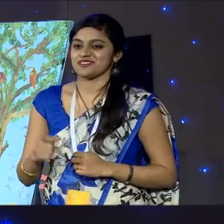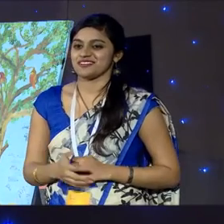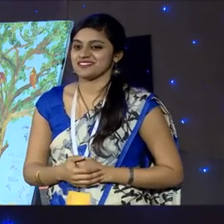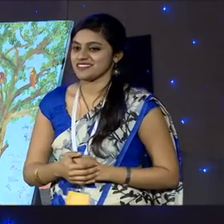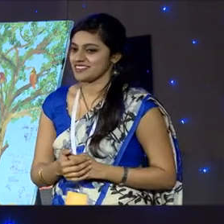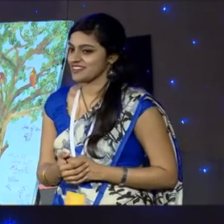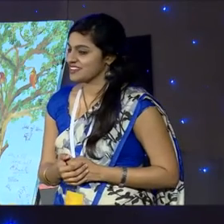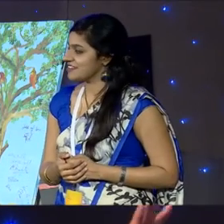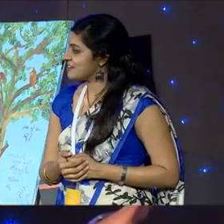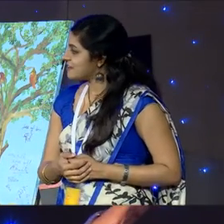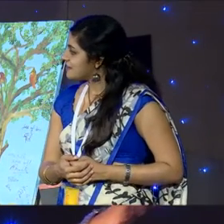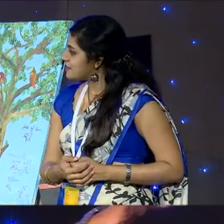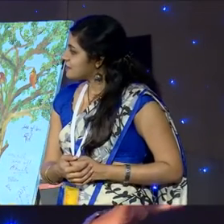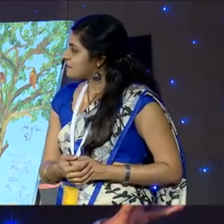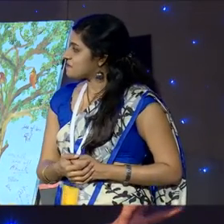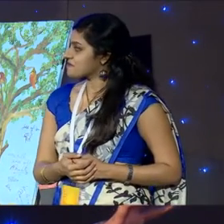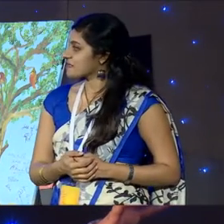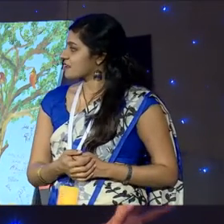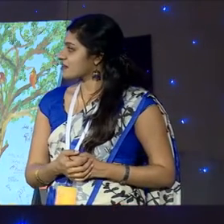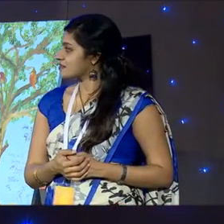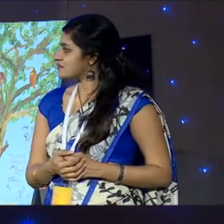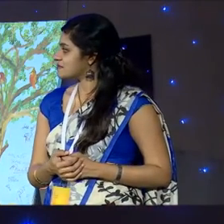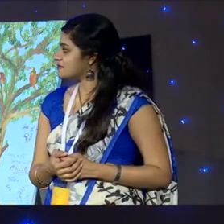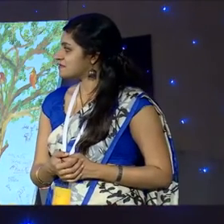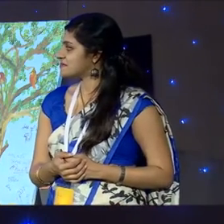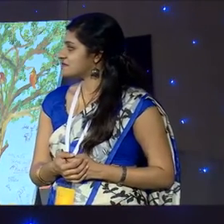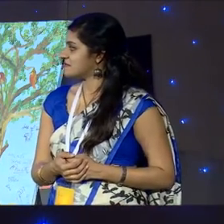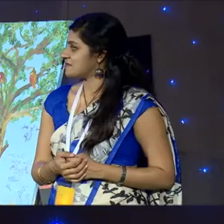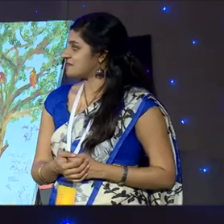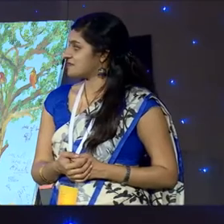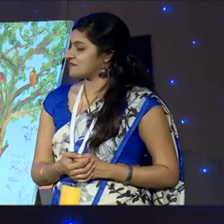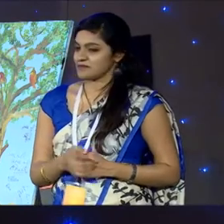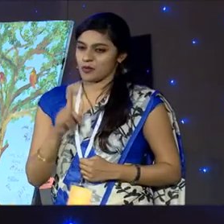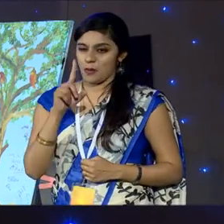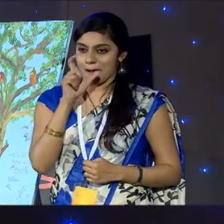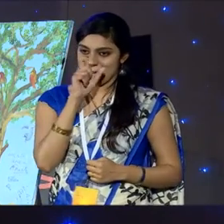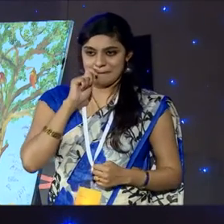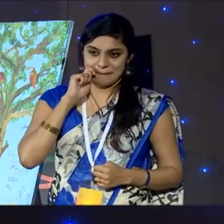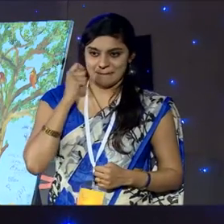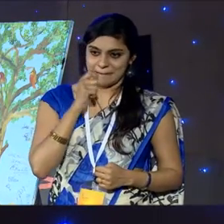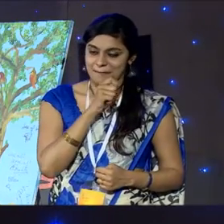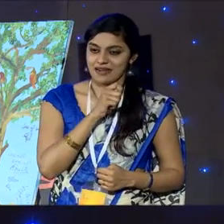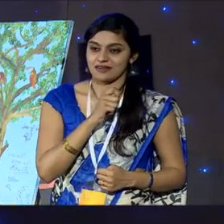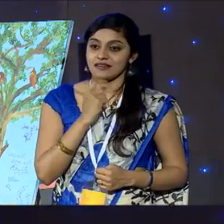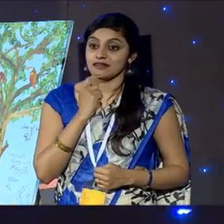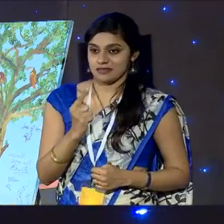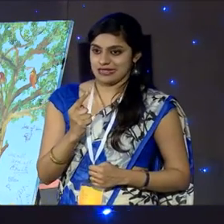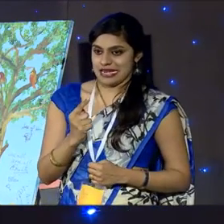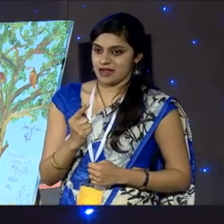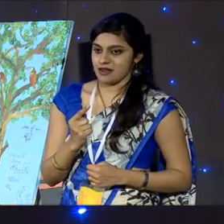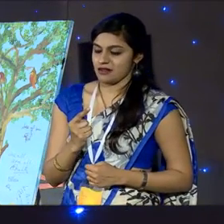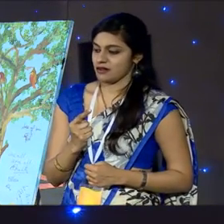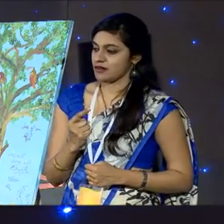late saying we want reservations. That guy's name, I will not take his name, but his name